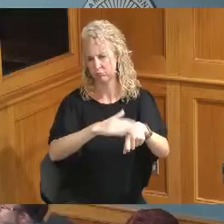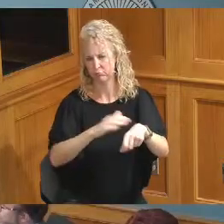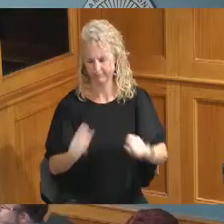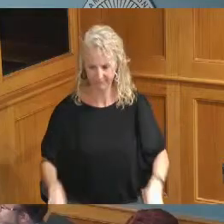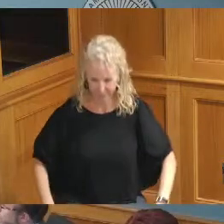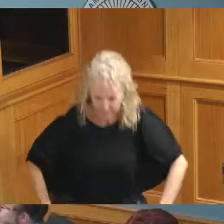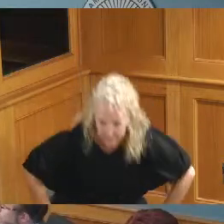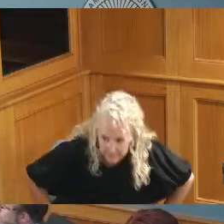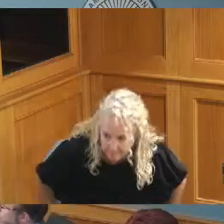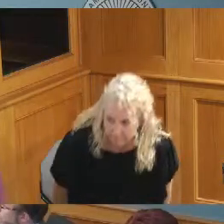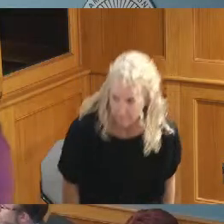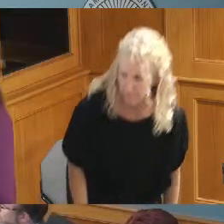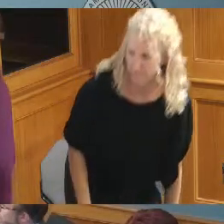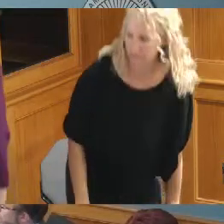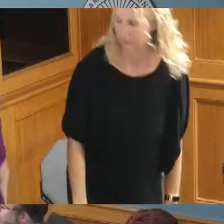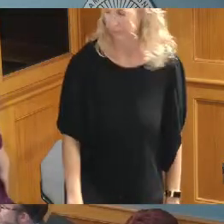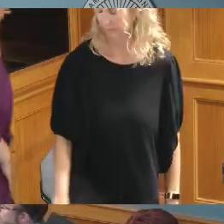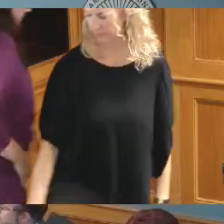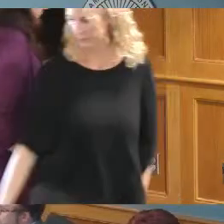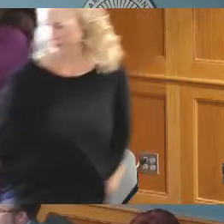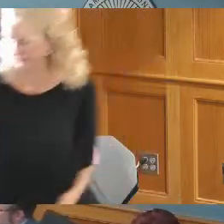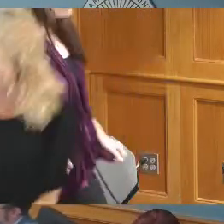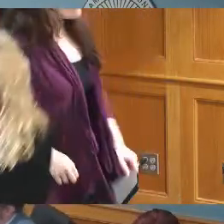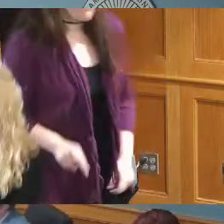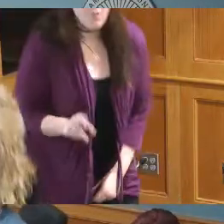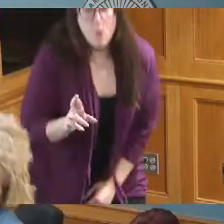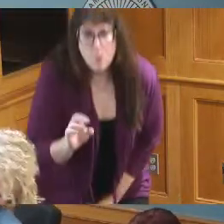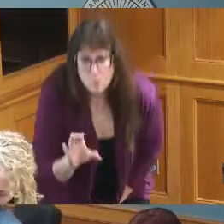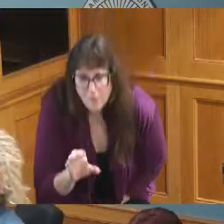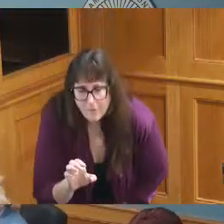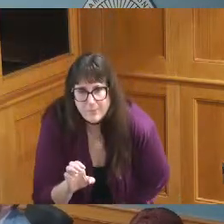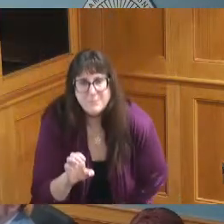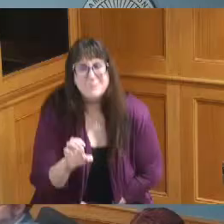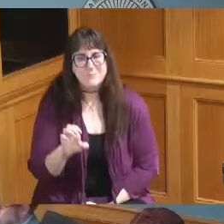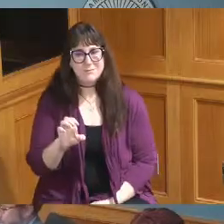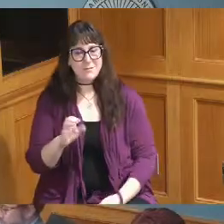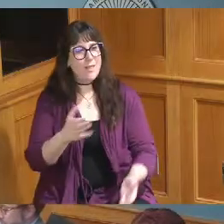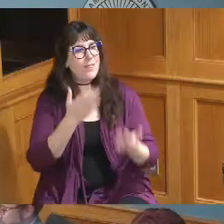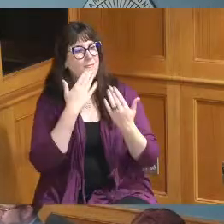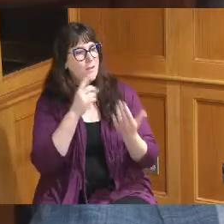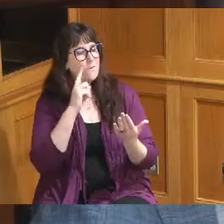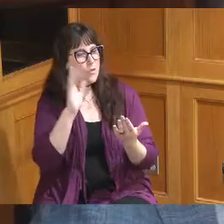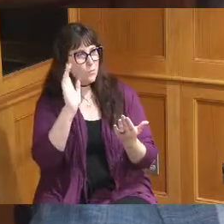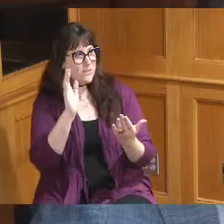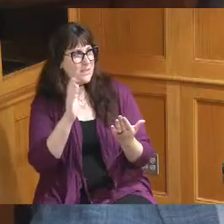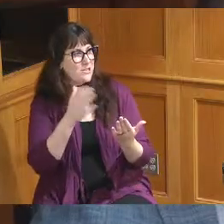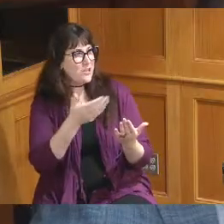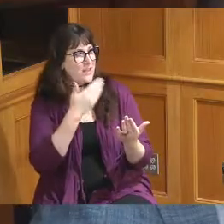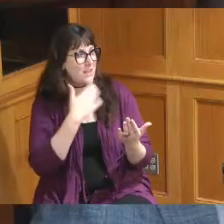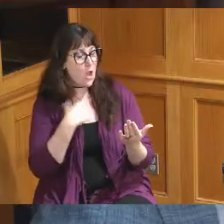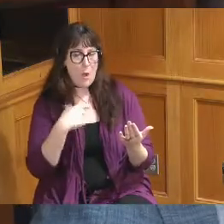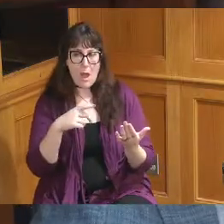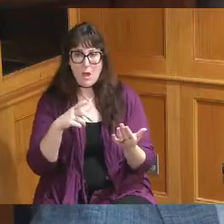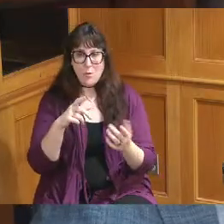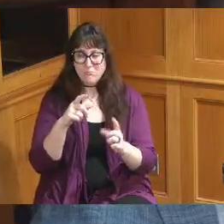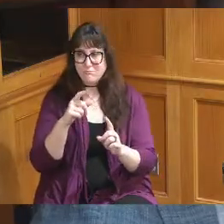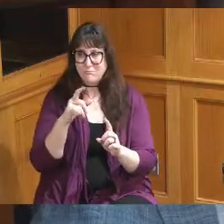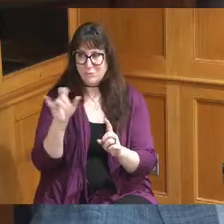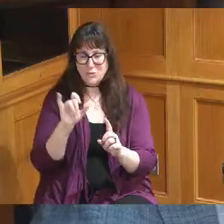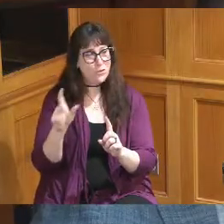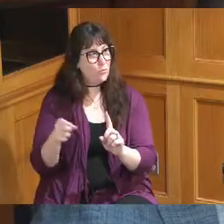Commissioner Reese? Thank you. Thank you for the presentation. Thank you, Commissioner Dumas. I was getting ready to hit that,